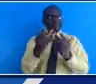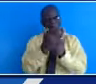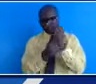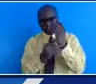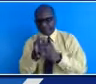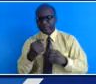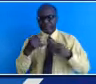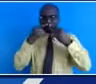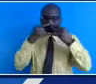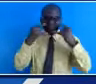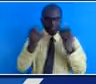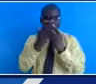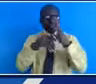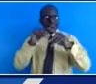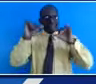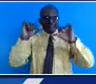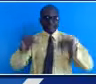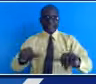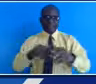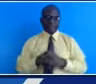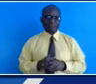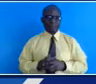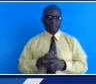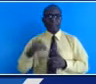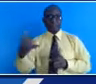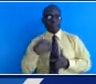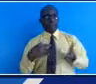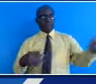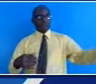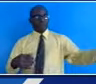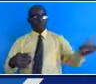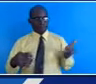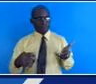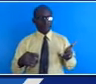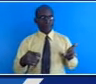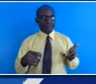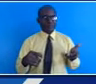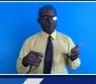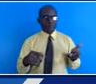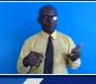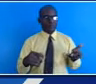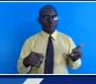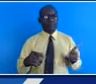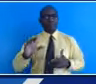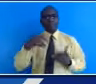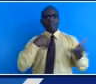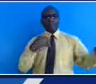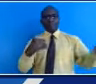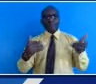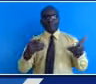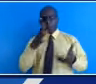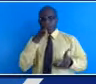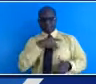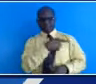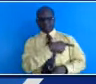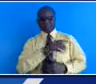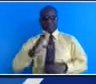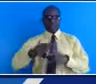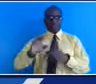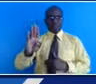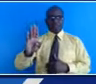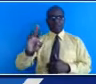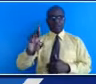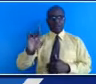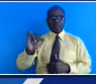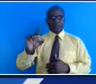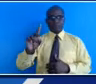Gibbons, to share a few thoughts. She has been the point person in working with the business community. She has a team working with her, including Shari Asher, who's